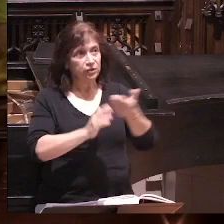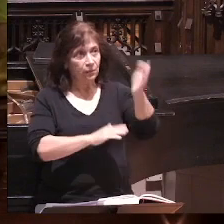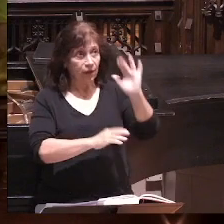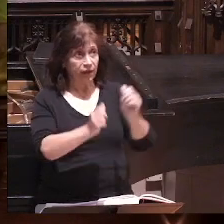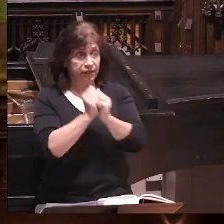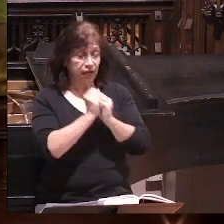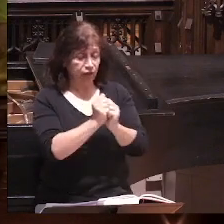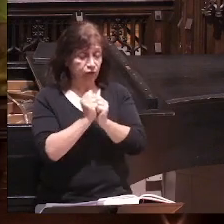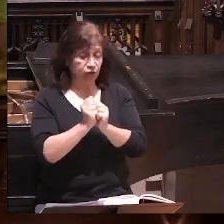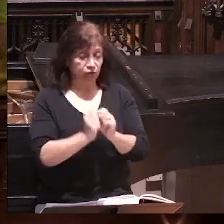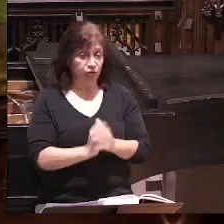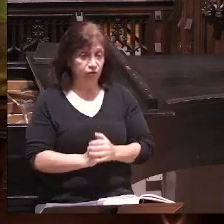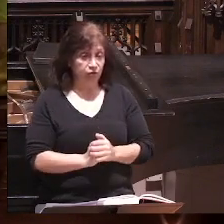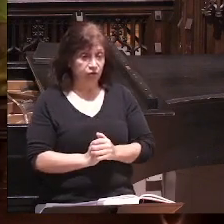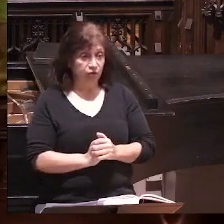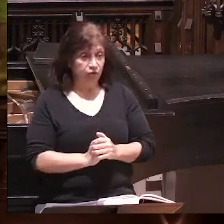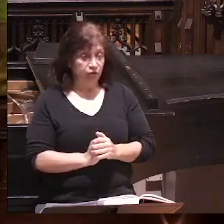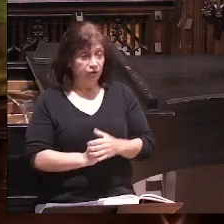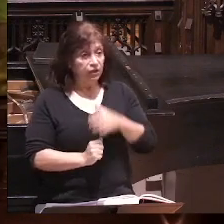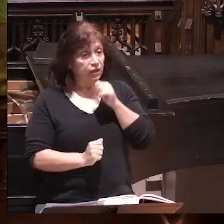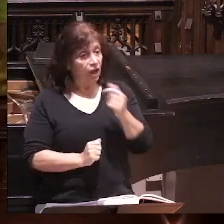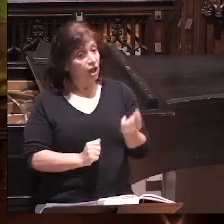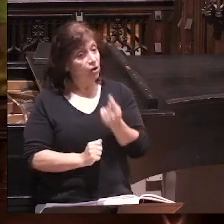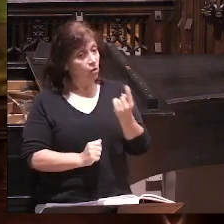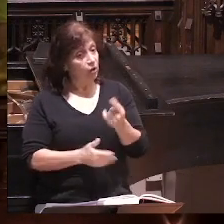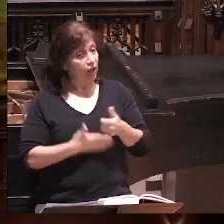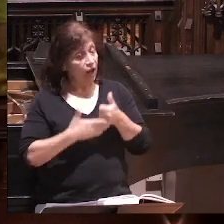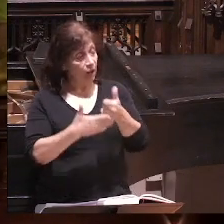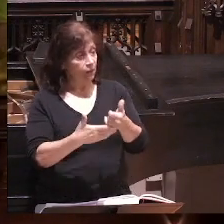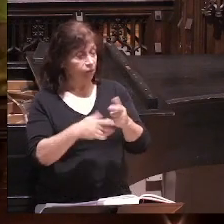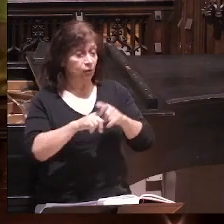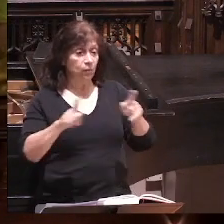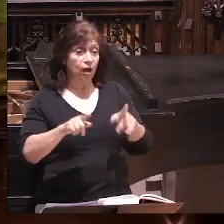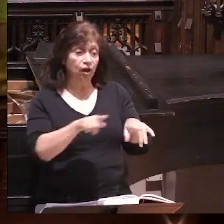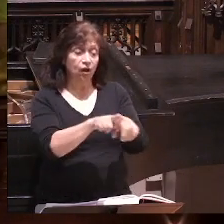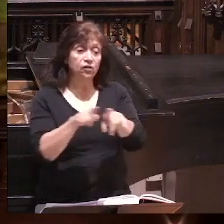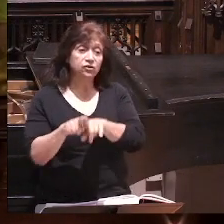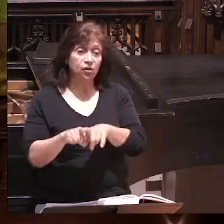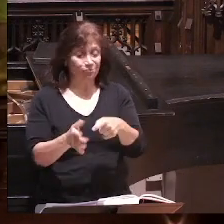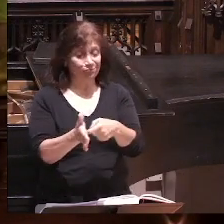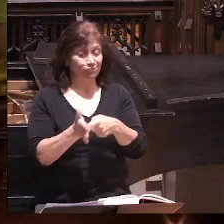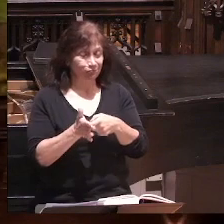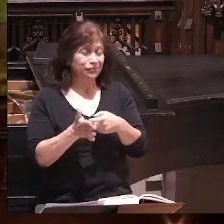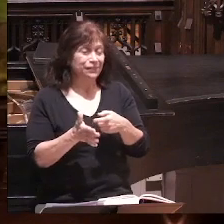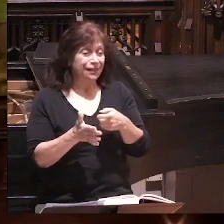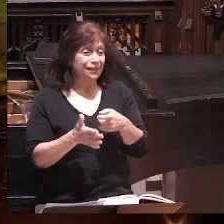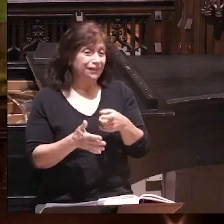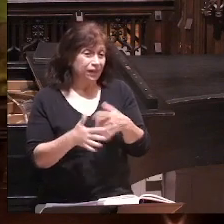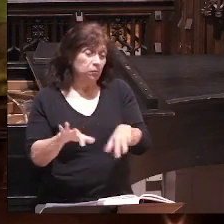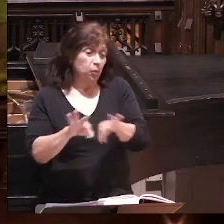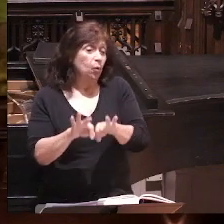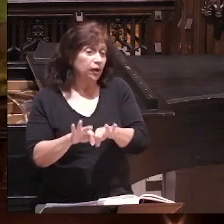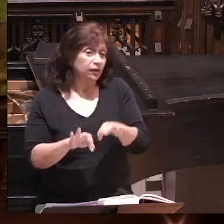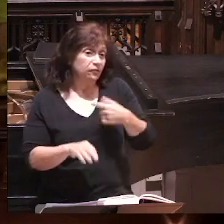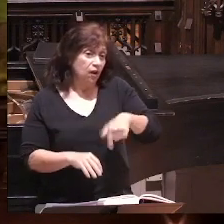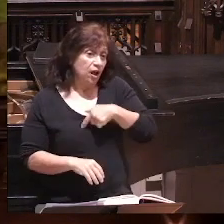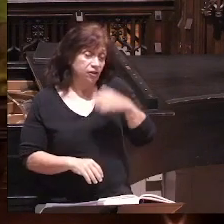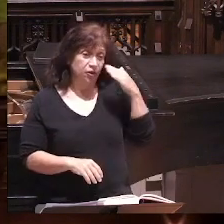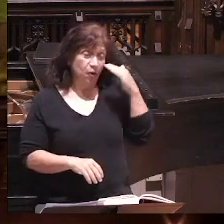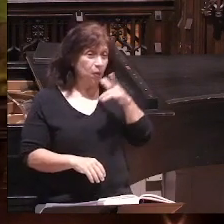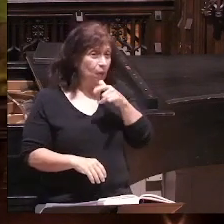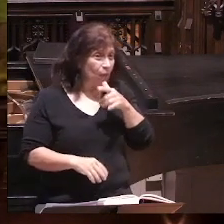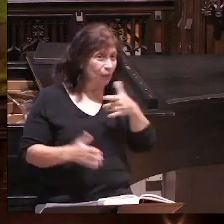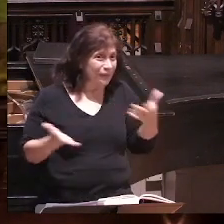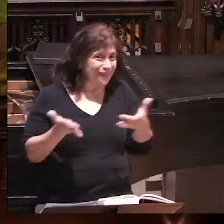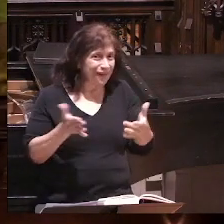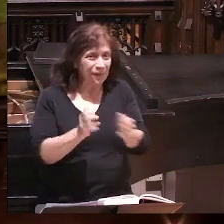together. It is not only really helpful, but it is necessary and vital for us to know who is worshiping